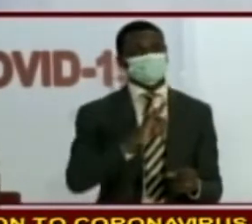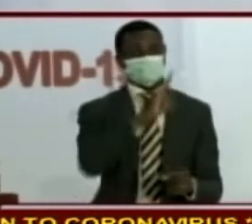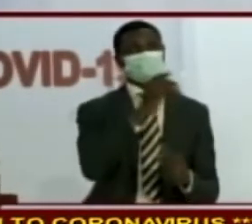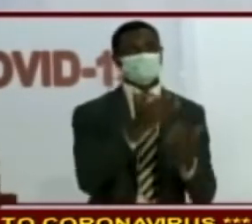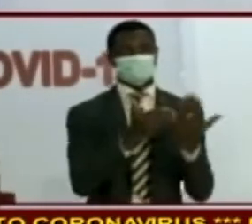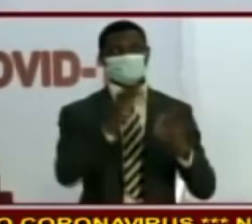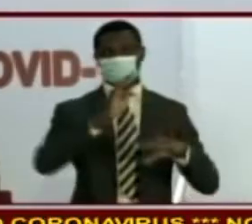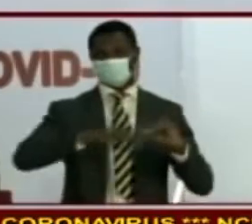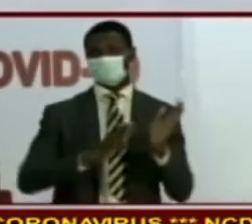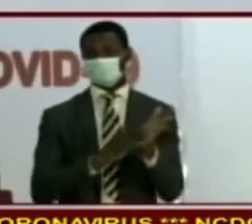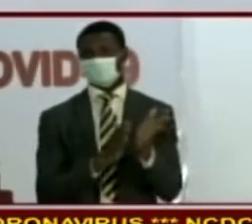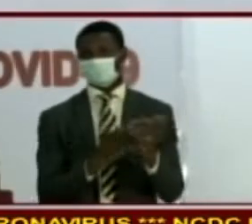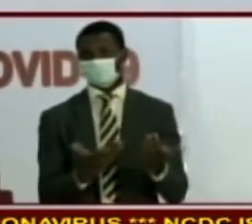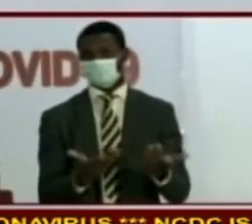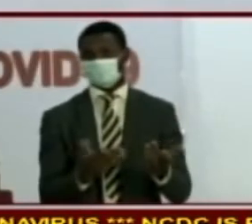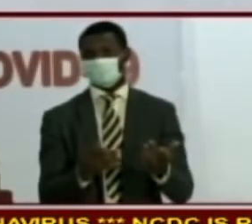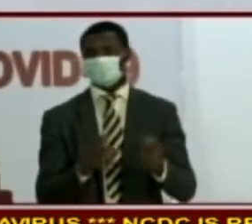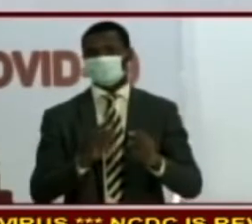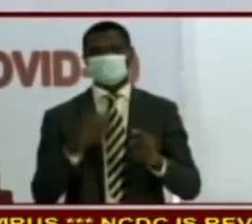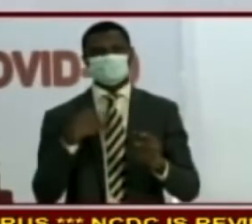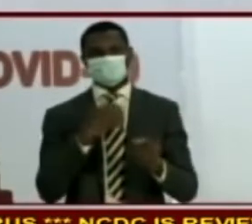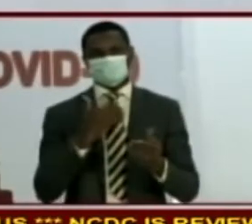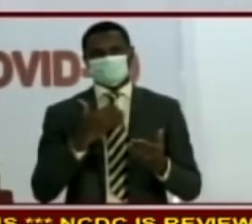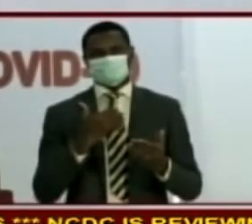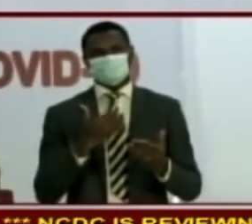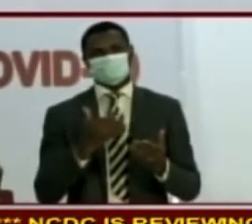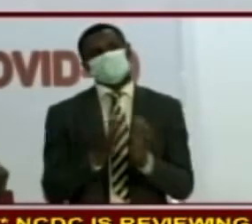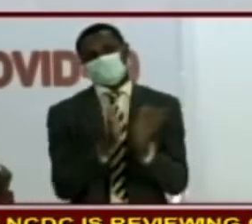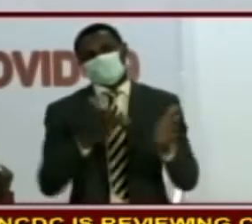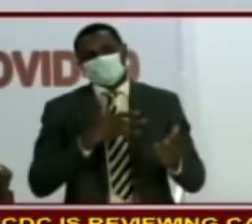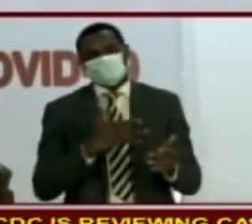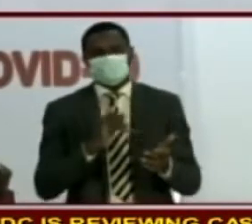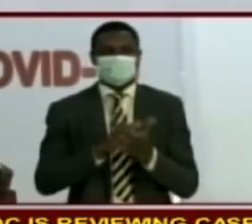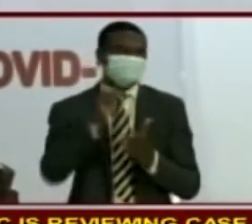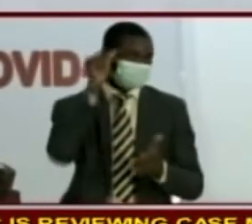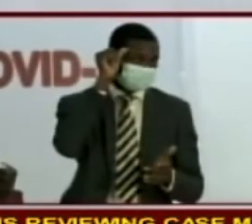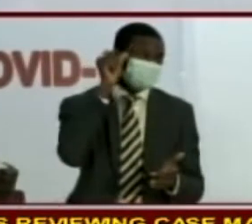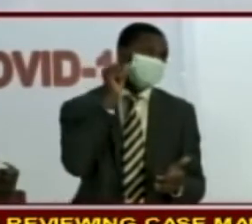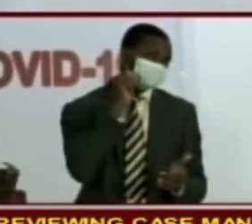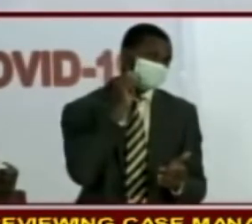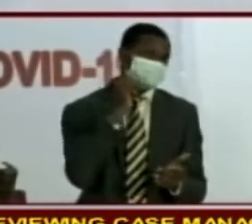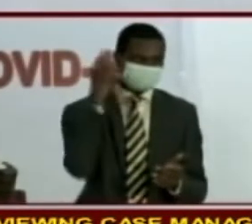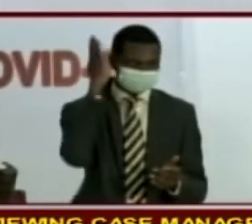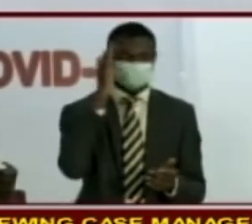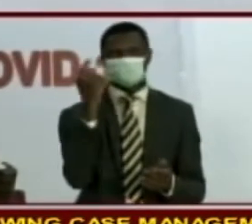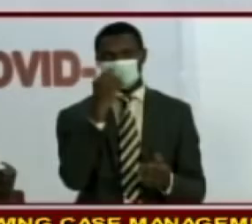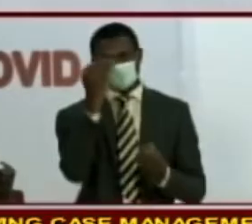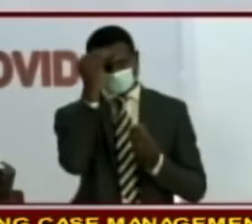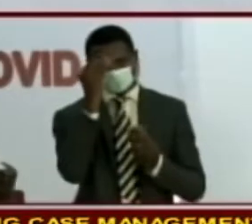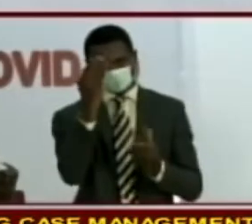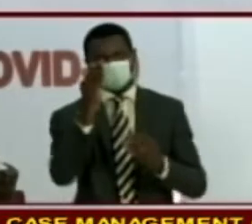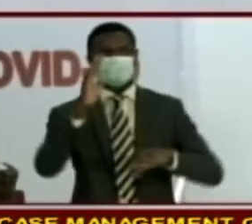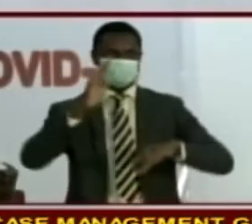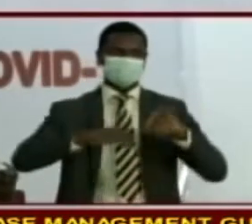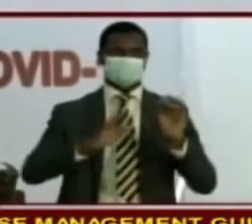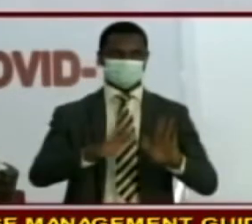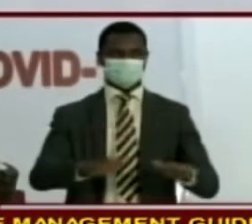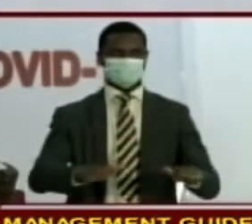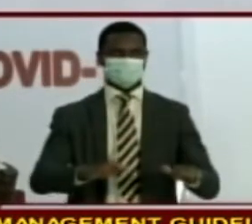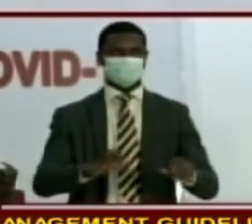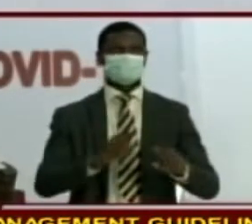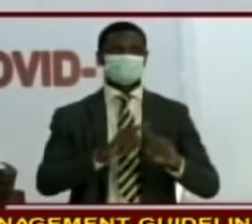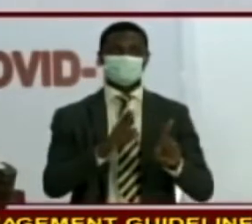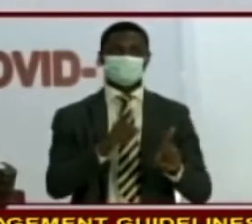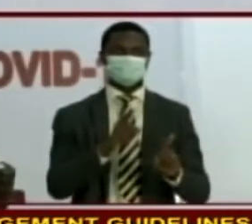because we generally think that adults are more adherent than children. That is not always the